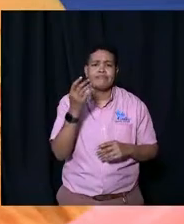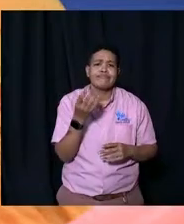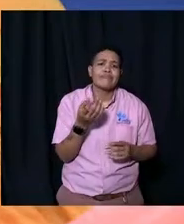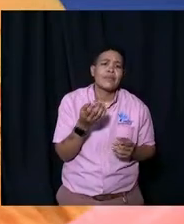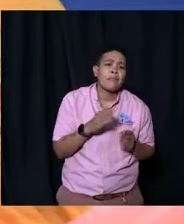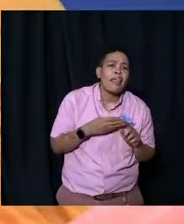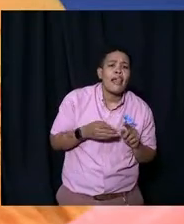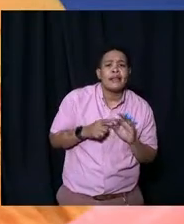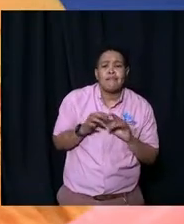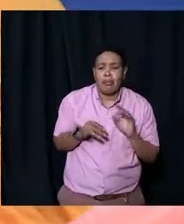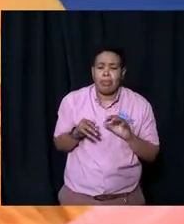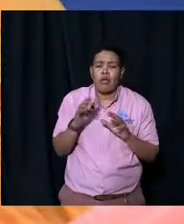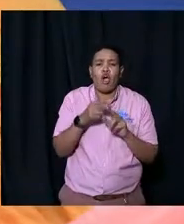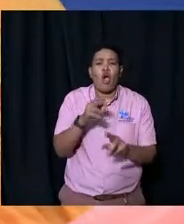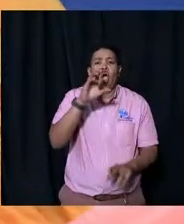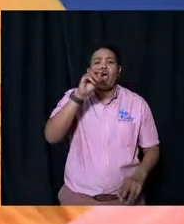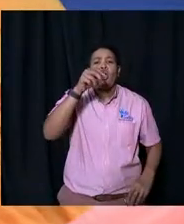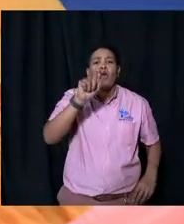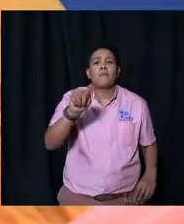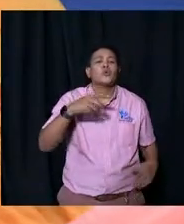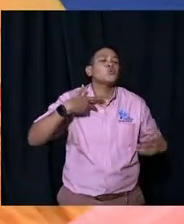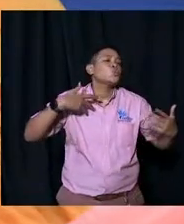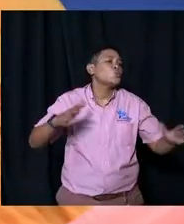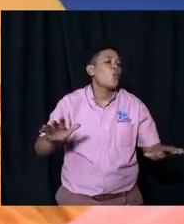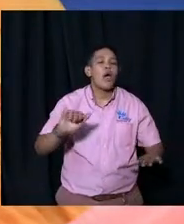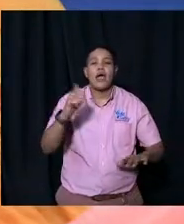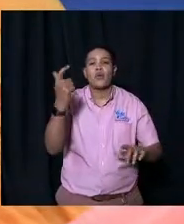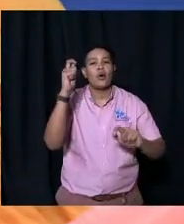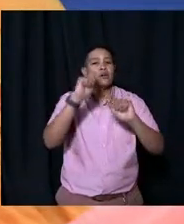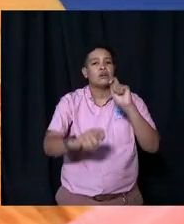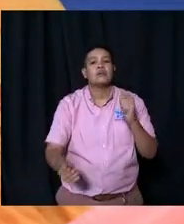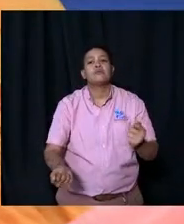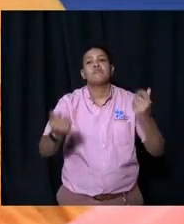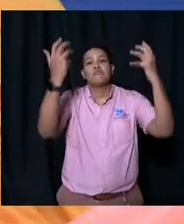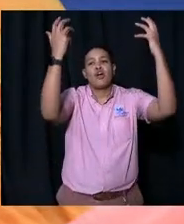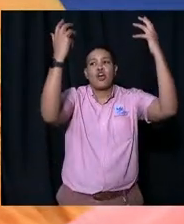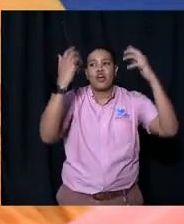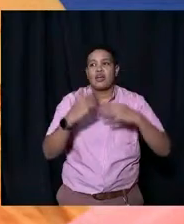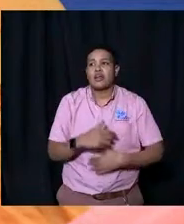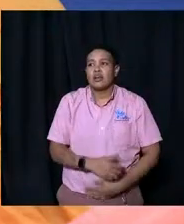not advocate for anyone to be burning waste. Right? There is